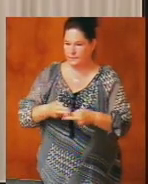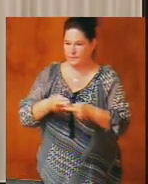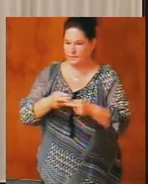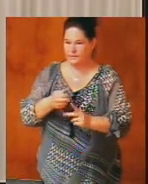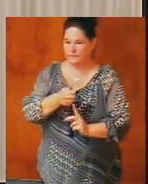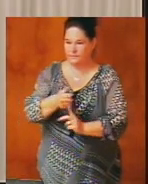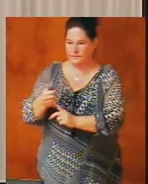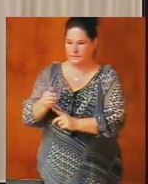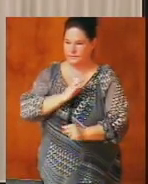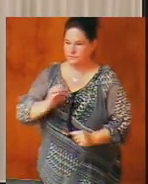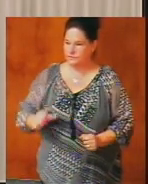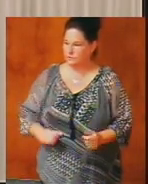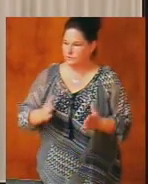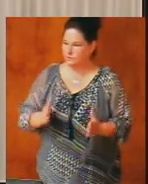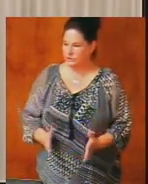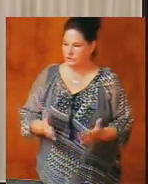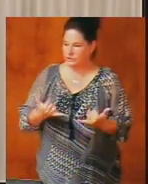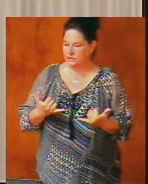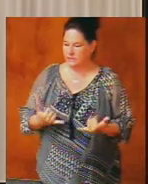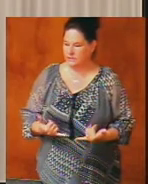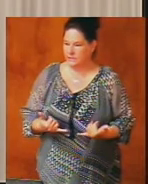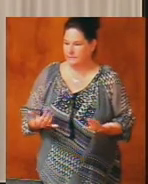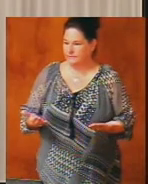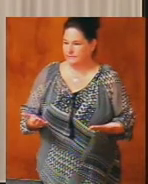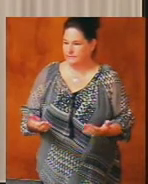Christians today?